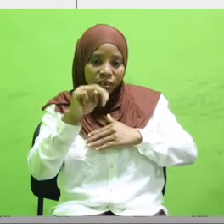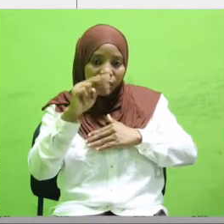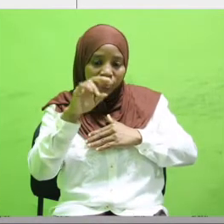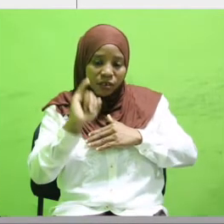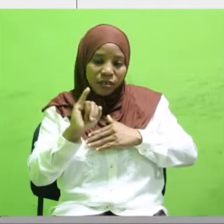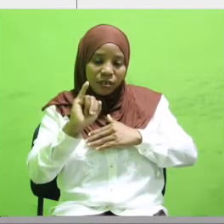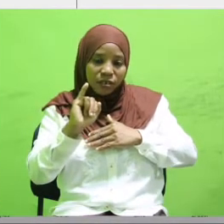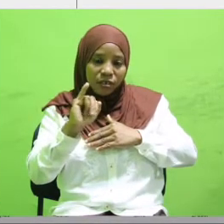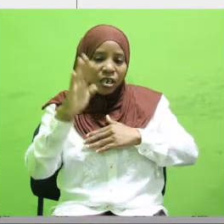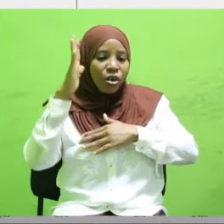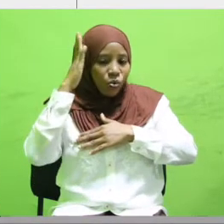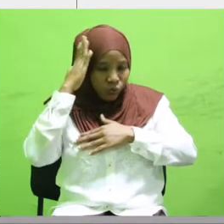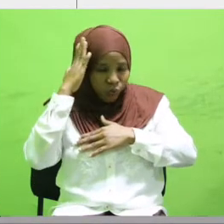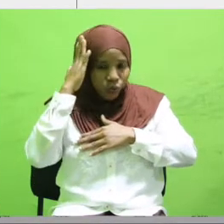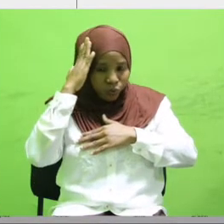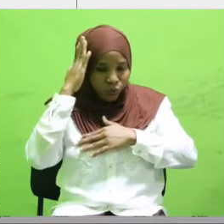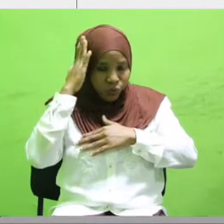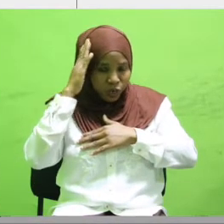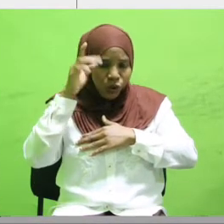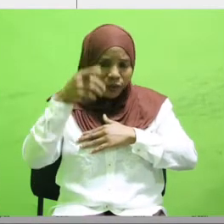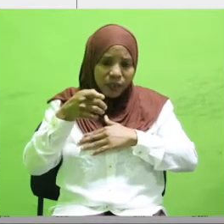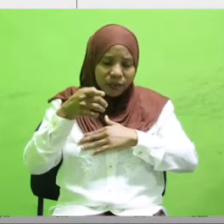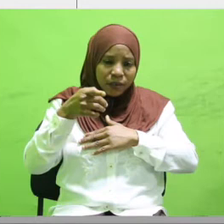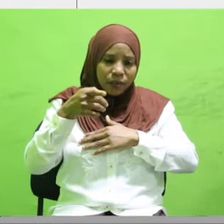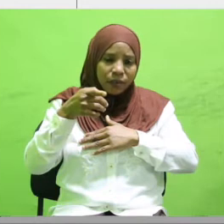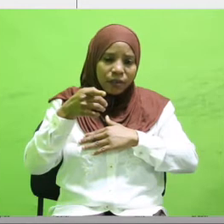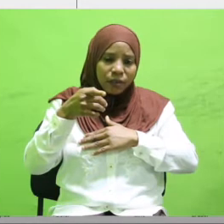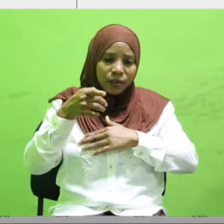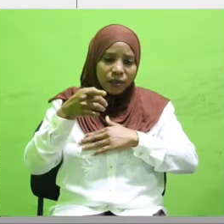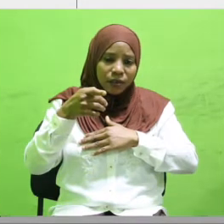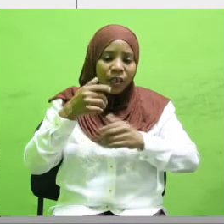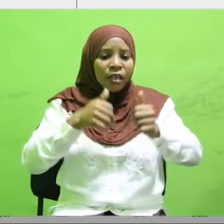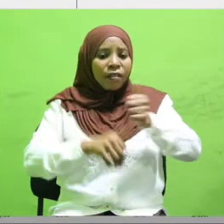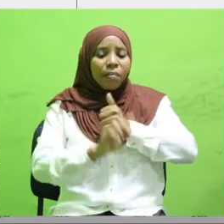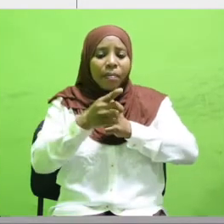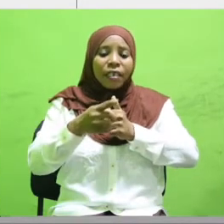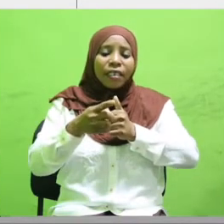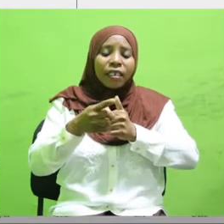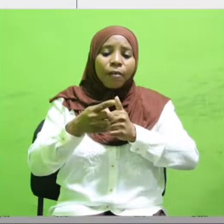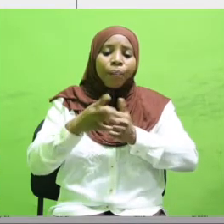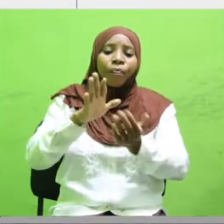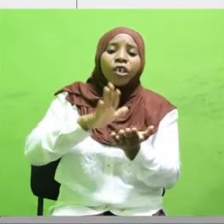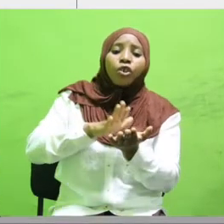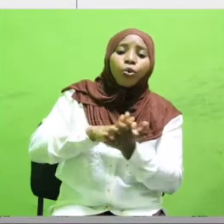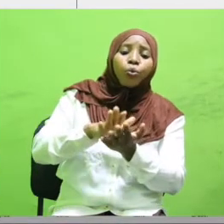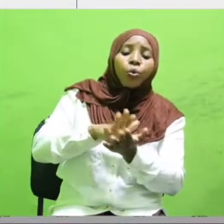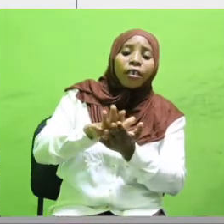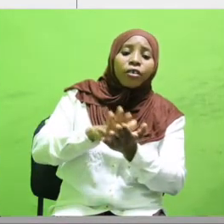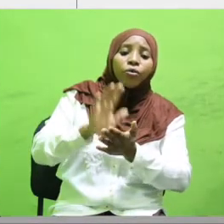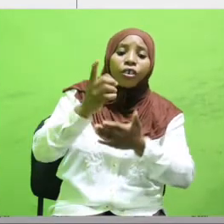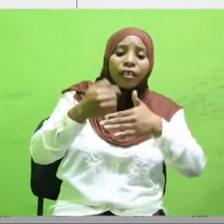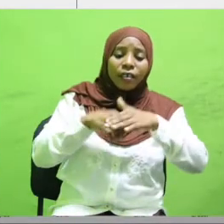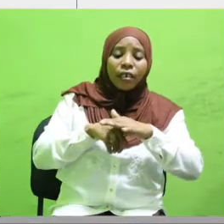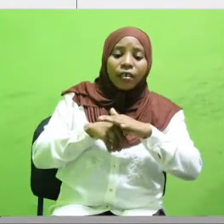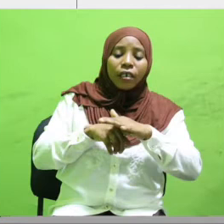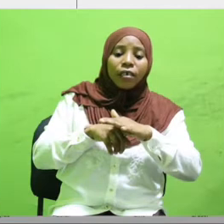we know that for members of phylum Zygomycota to reproduce sexually, there